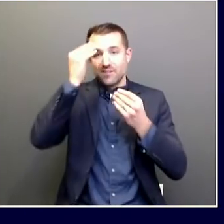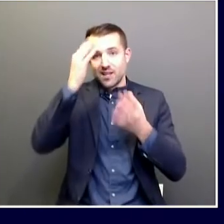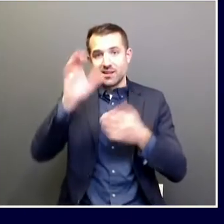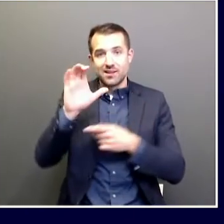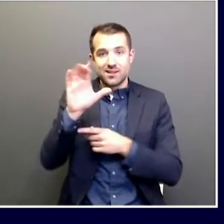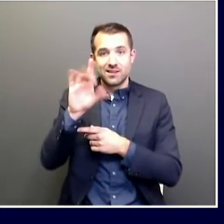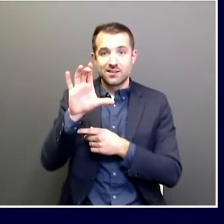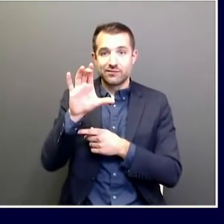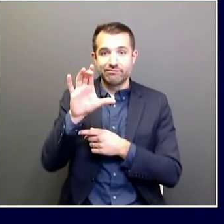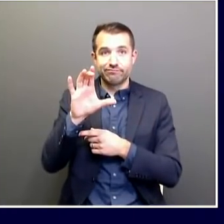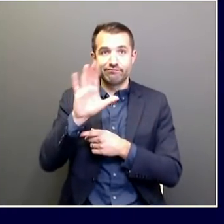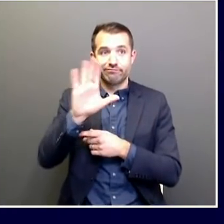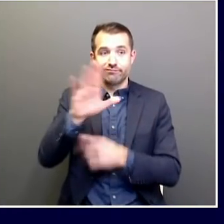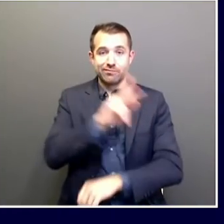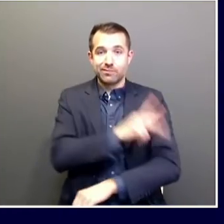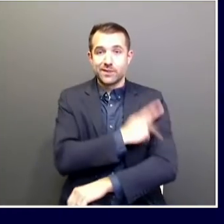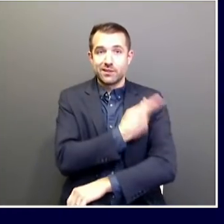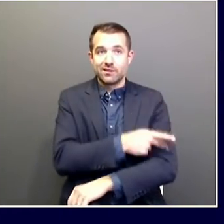form.